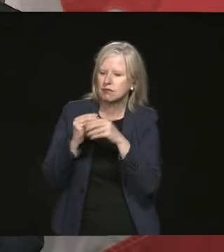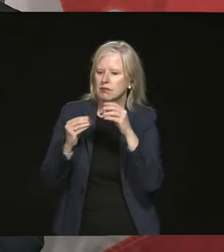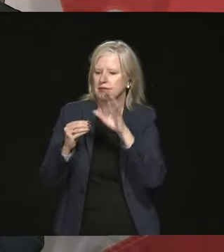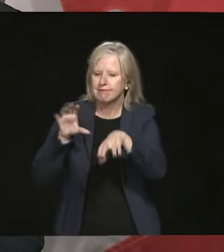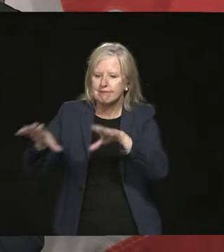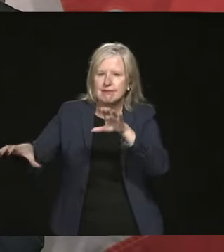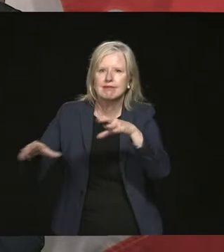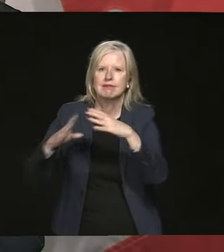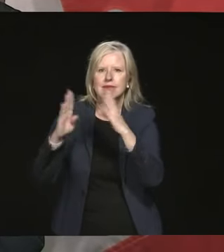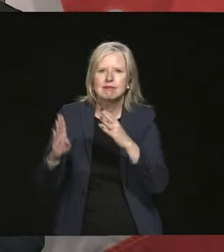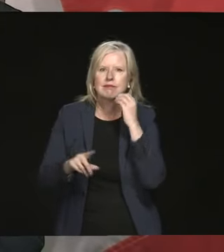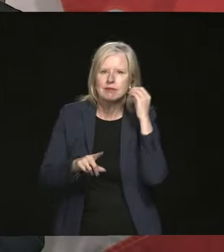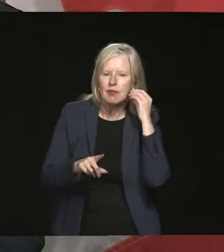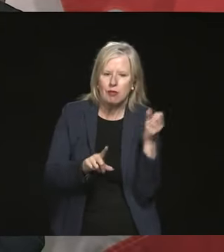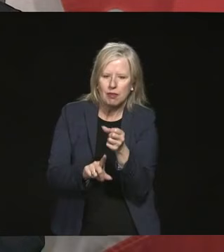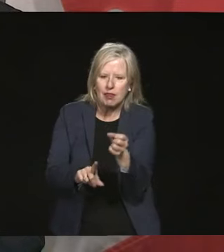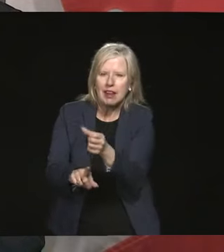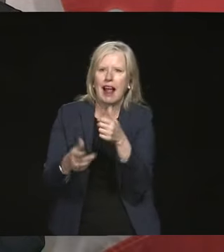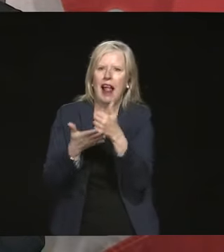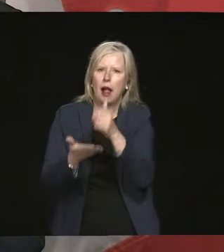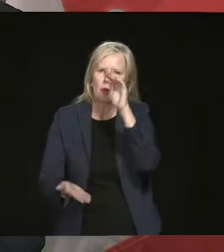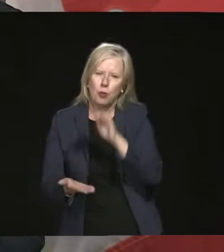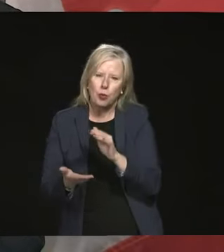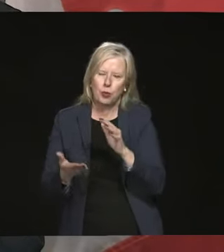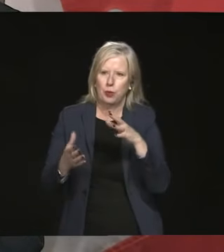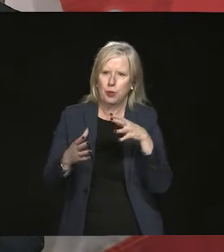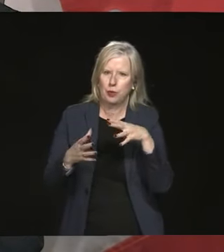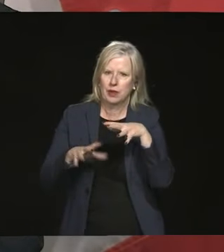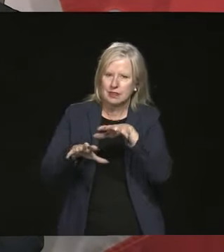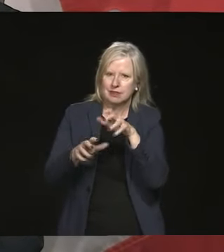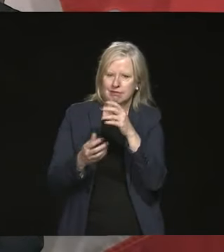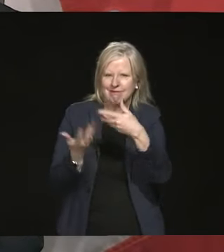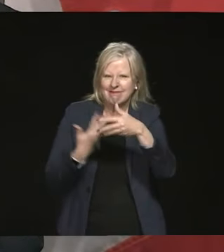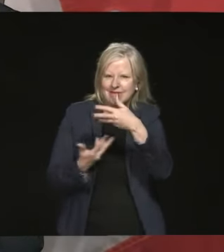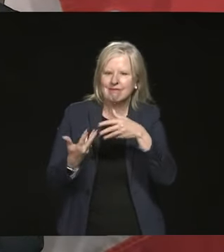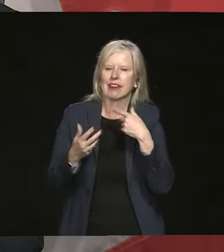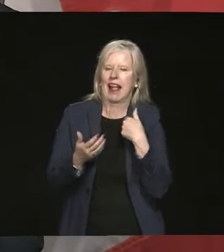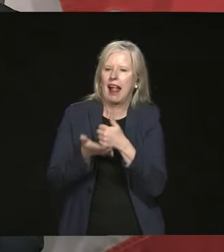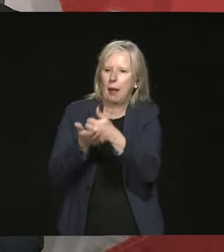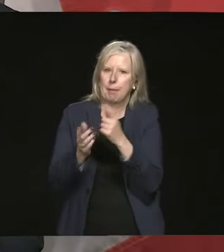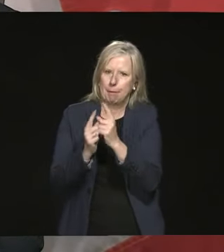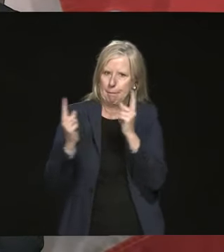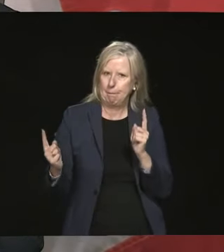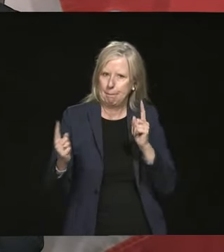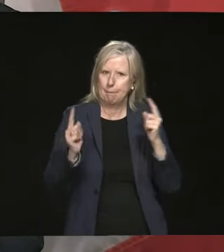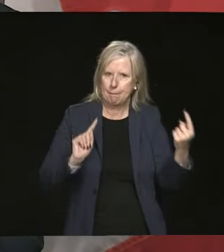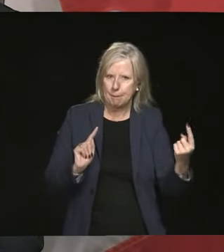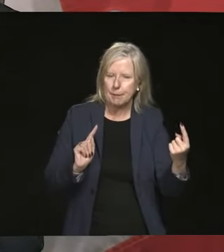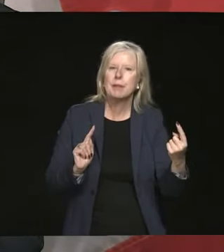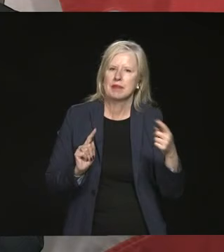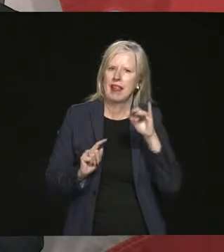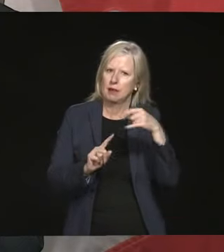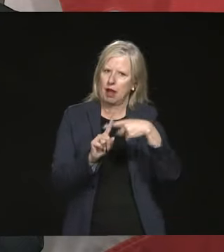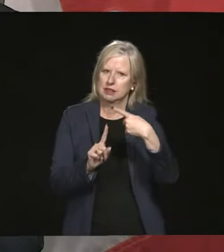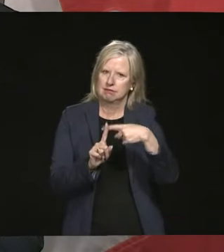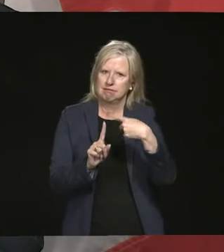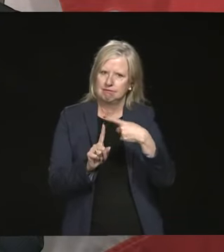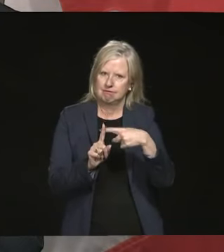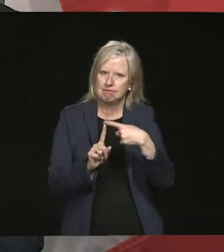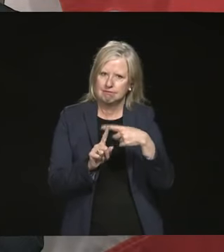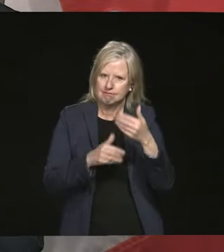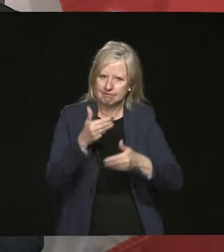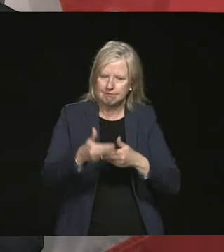crowding l'éloignement and physique. facilitate Voilà un physical bon pas distancing. en avant. This is a good step Des forward. bénévoles apportent leur soutien aux Volunteers refuges are pour reaching out sans-abri,